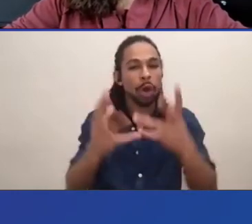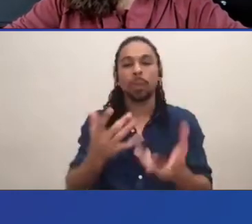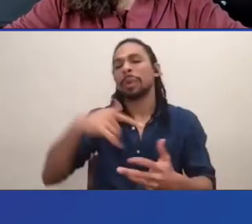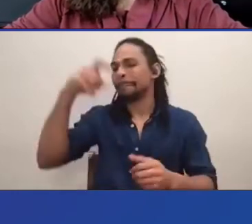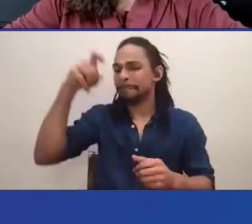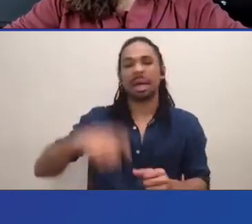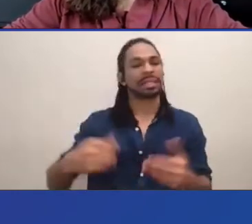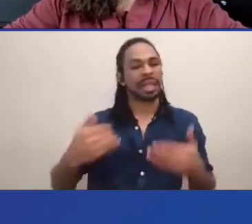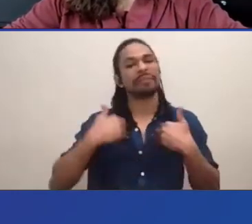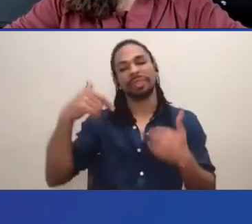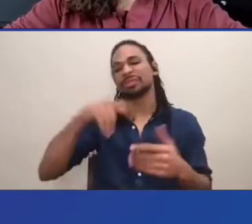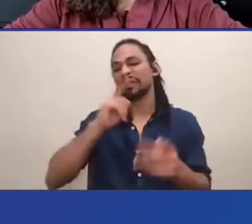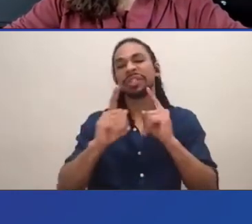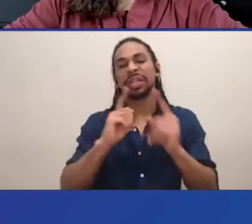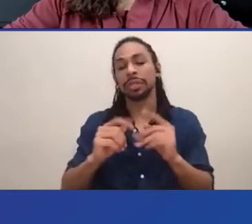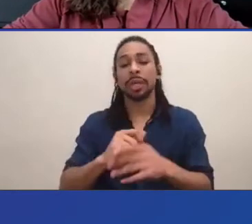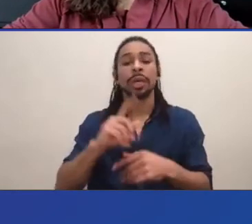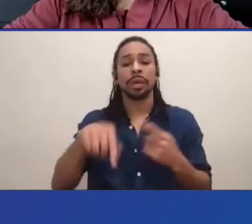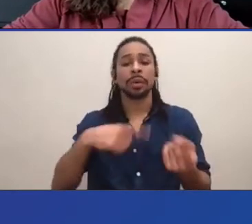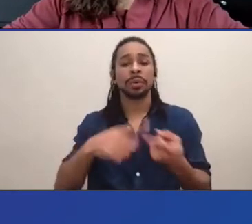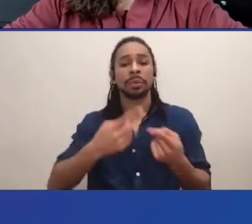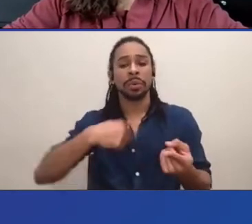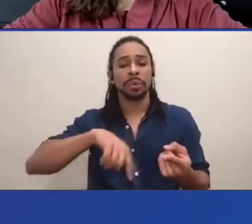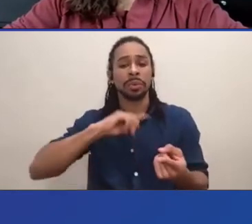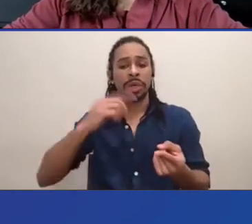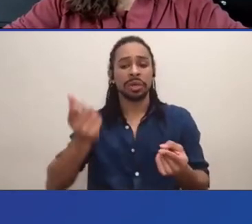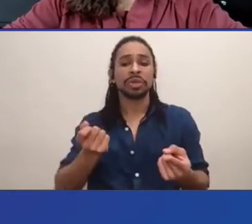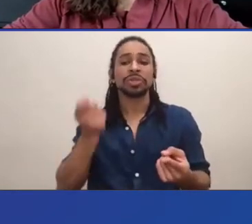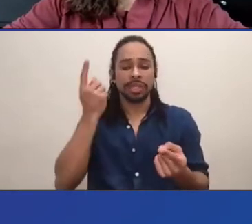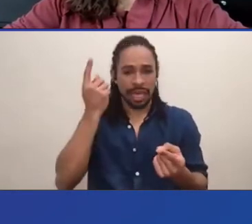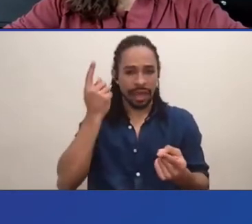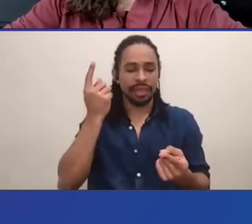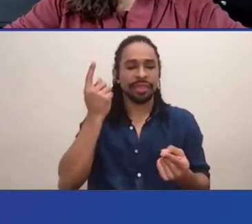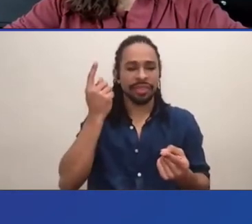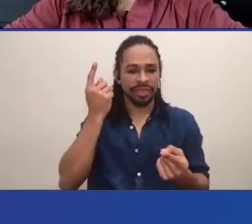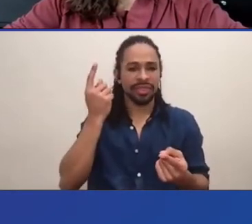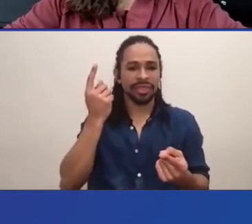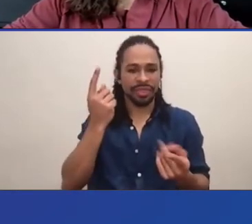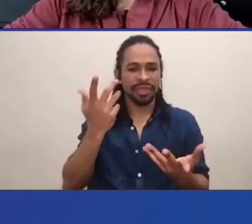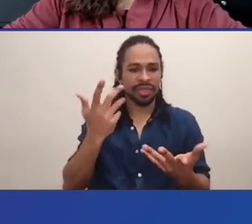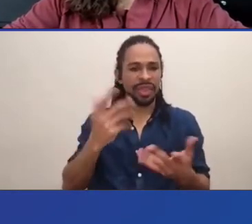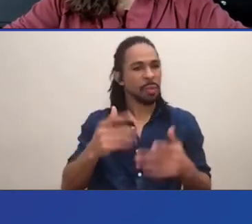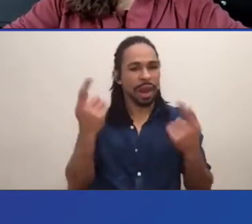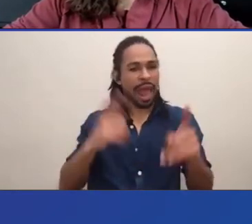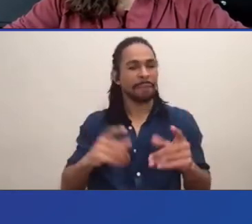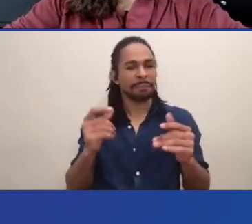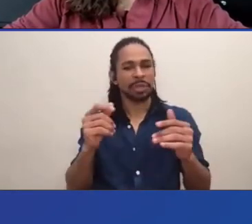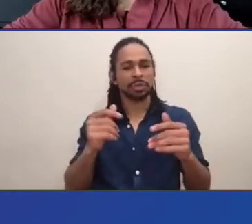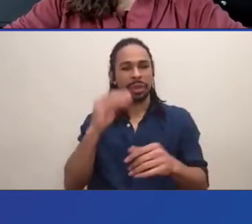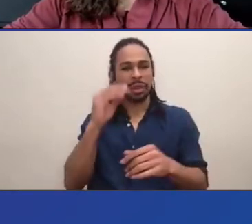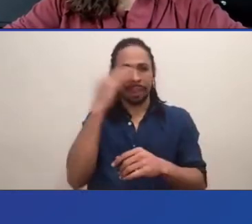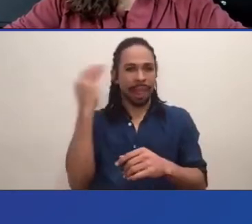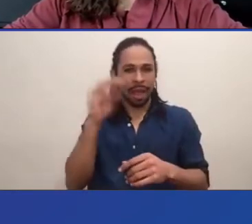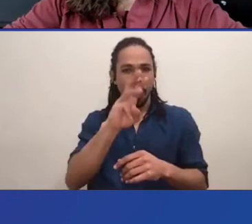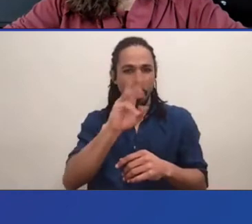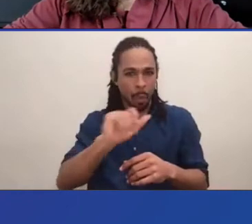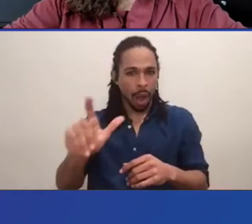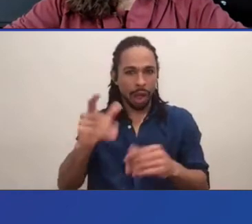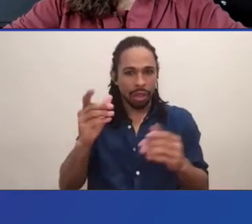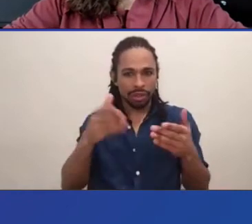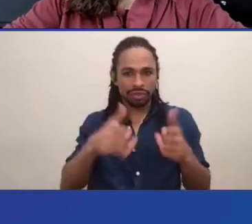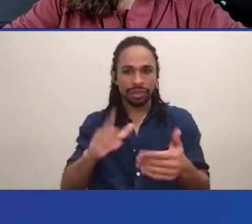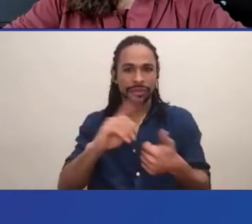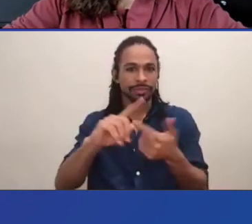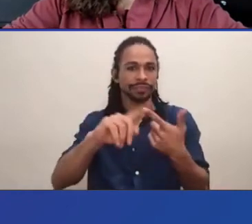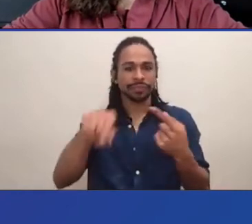understand that COINTELPRO has not died out, when we understand what happened to Black Wall Street, when we understand the history